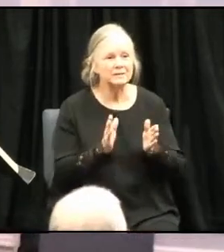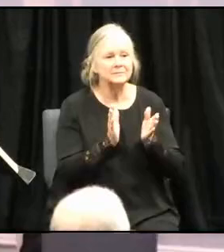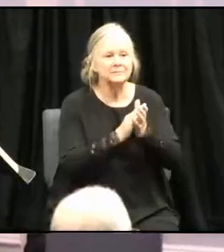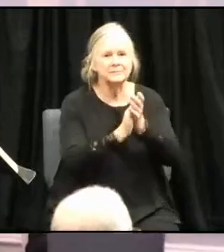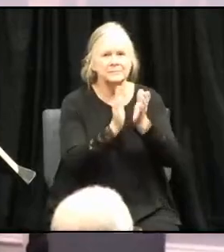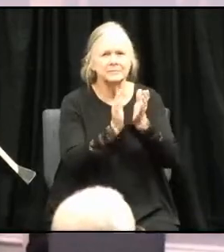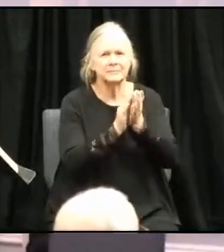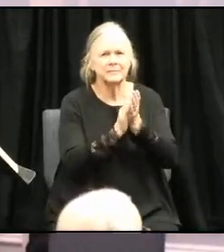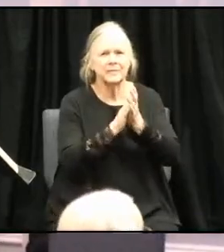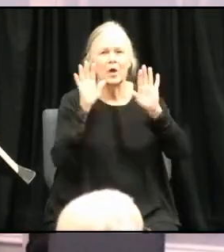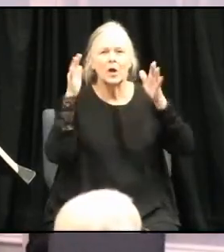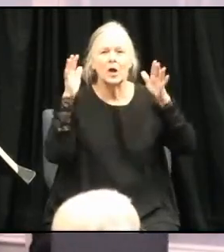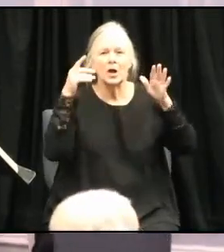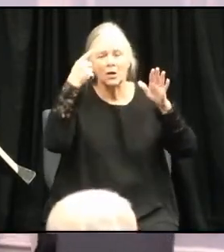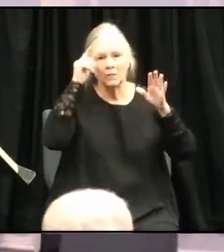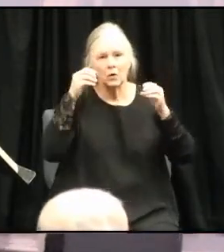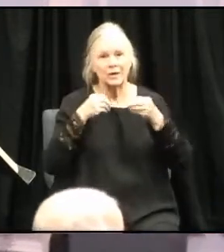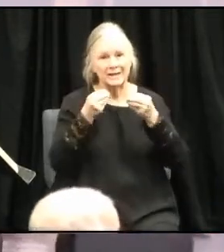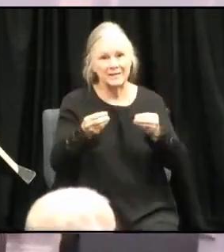Lord.